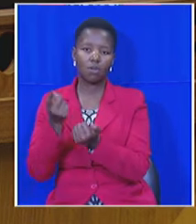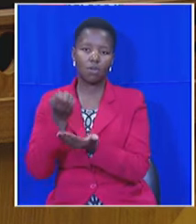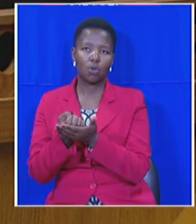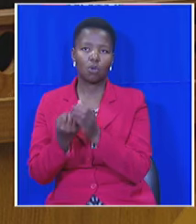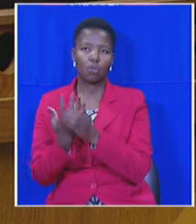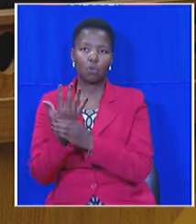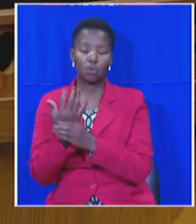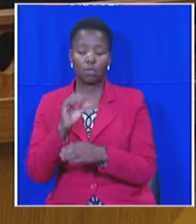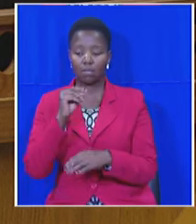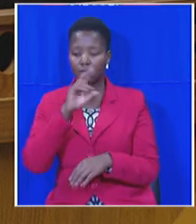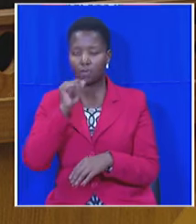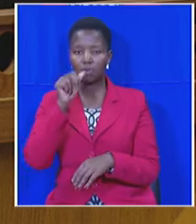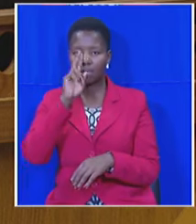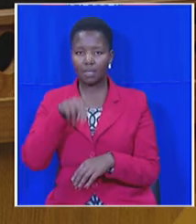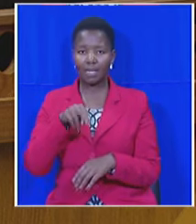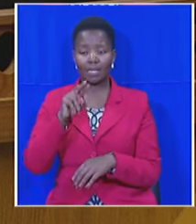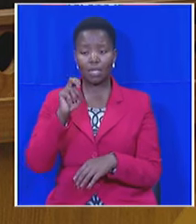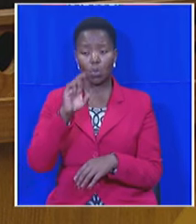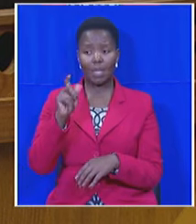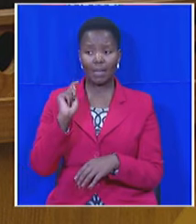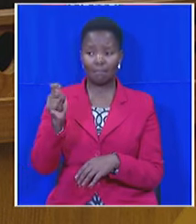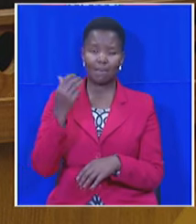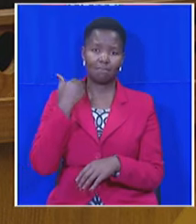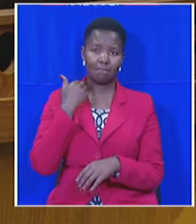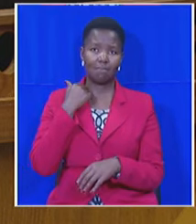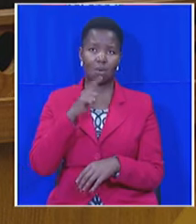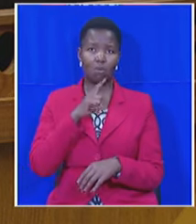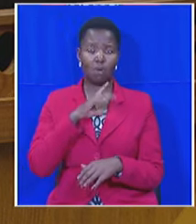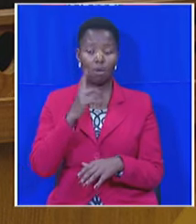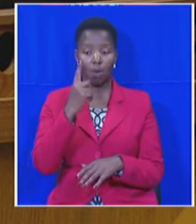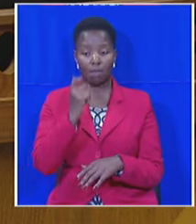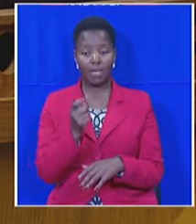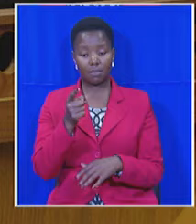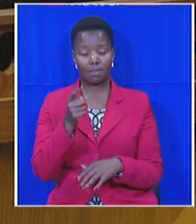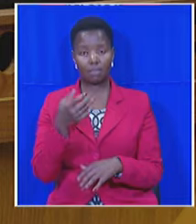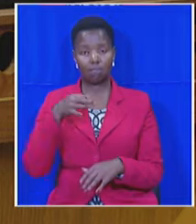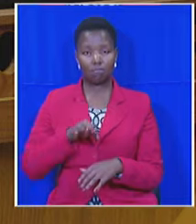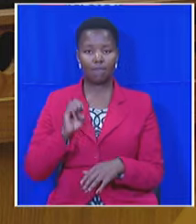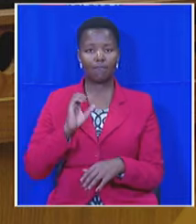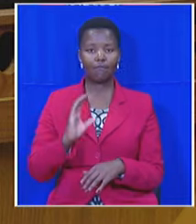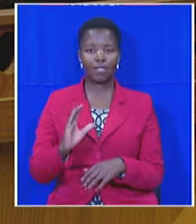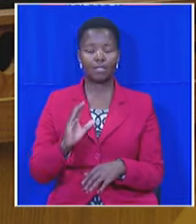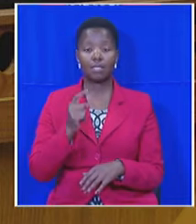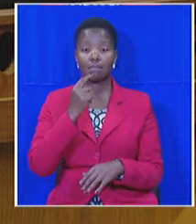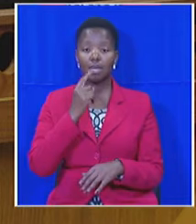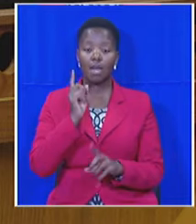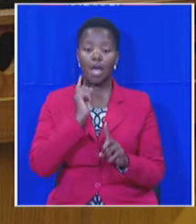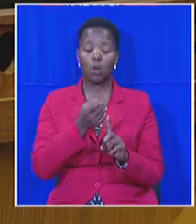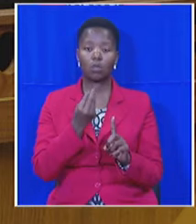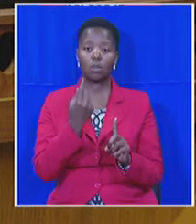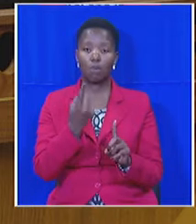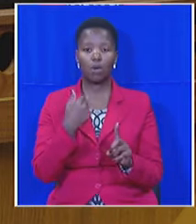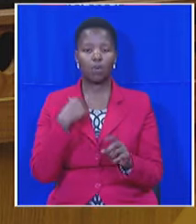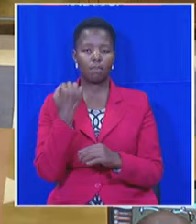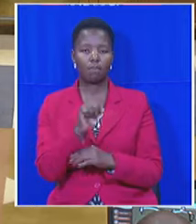does not need an unaffordable nuclear deal that only serves to enrich one man and one man only. Of course, accused number 1. The DA opposes